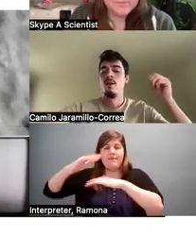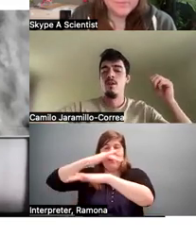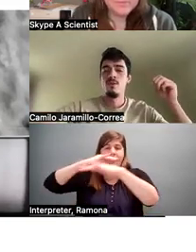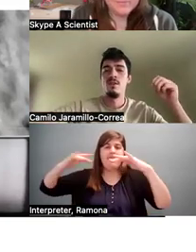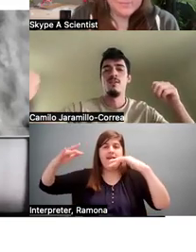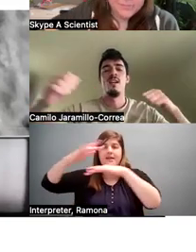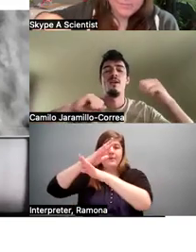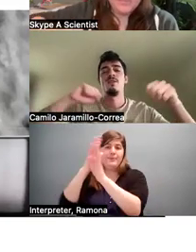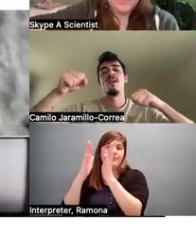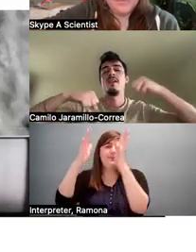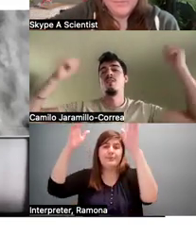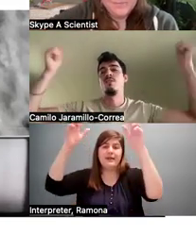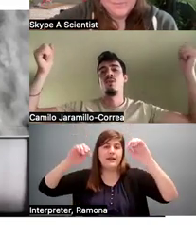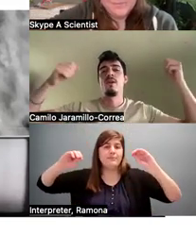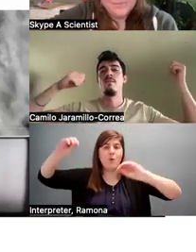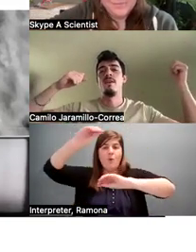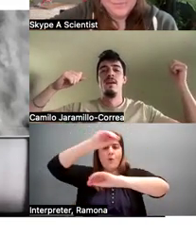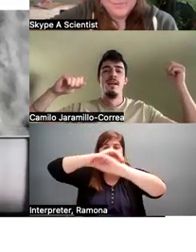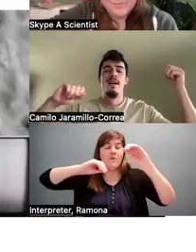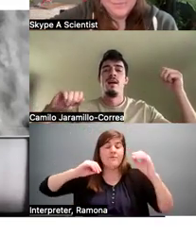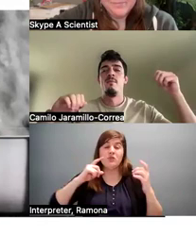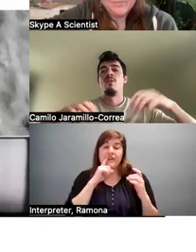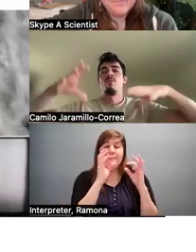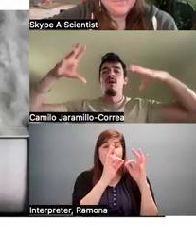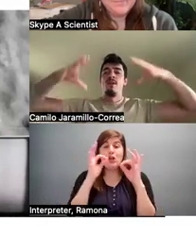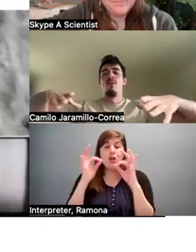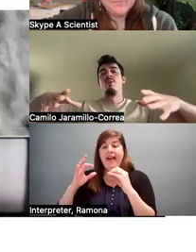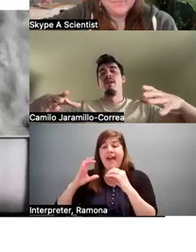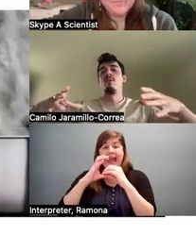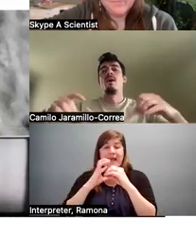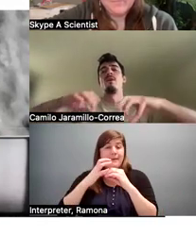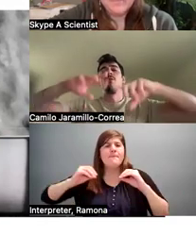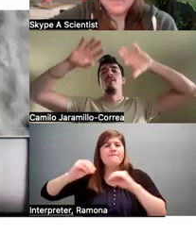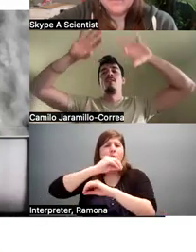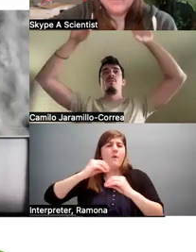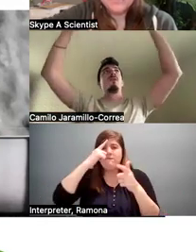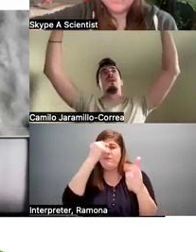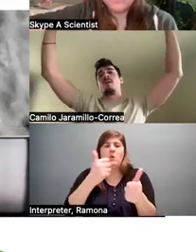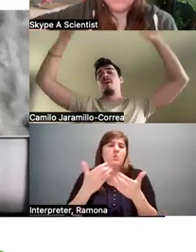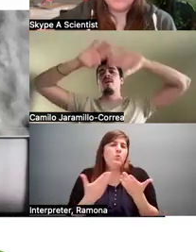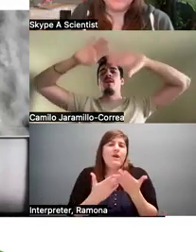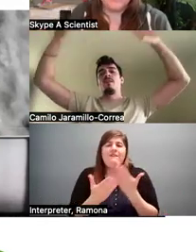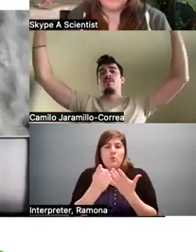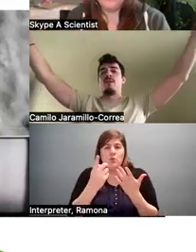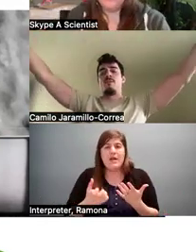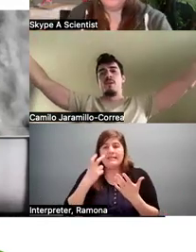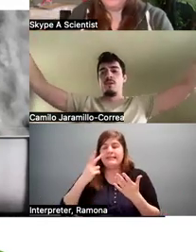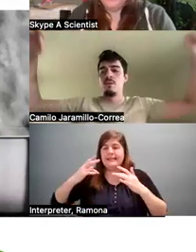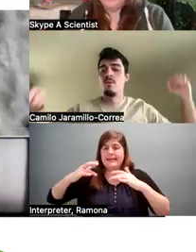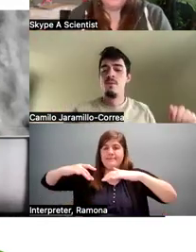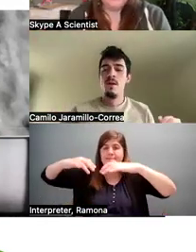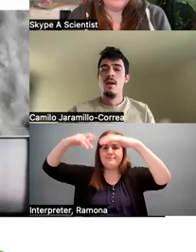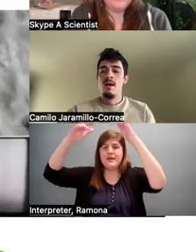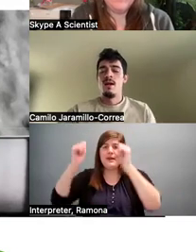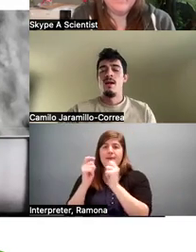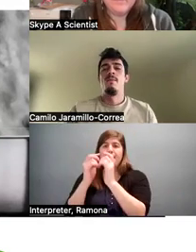go. So here's the animation again. They can just go wherever. So that's why like when you're boiling the water, you see the vapor going up and kind of like trying to fill all the